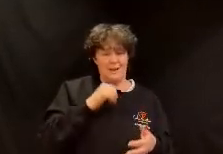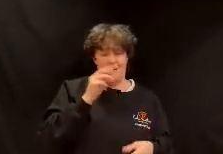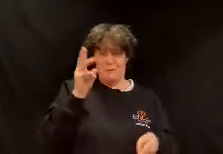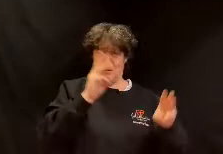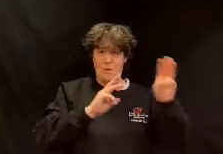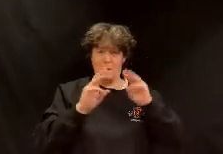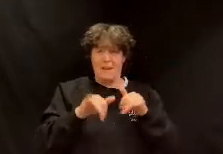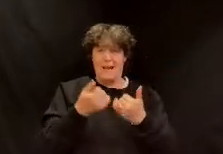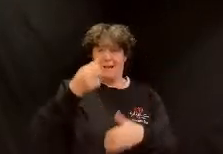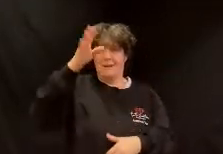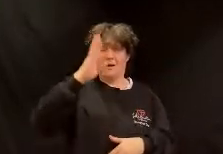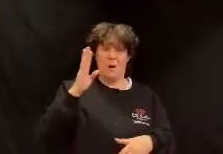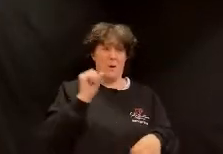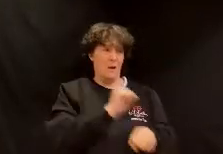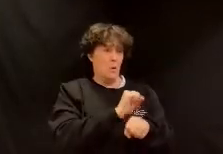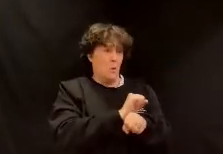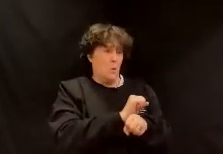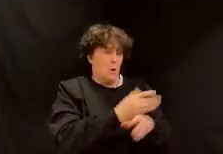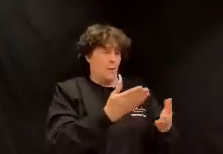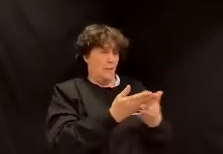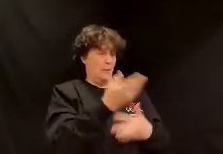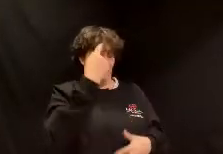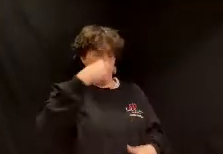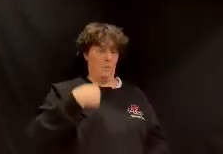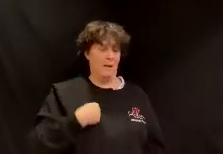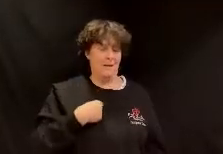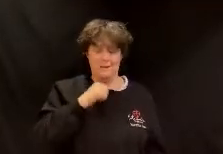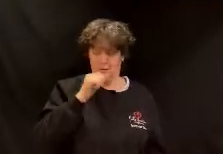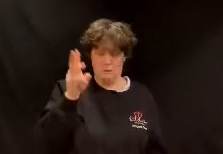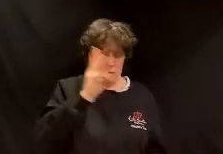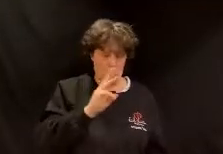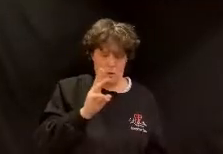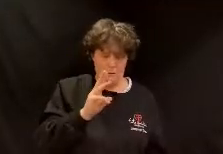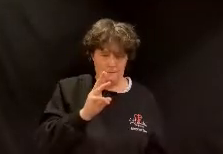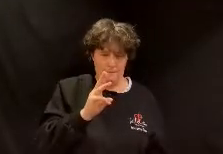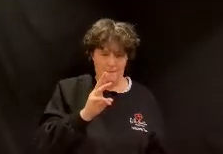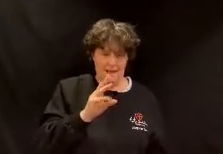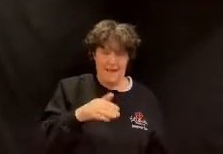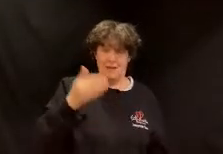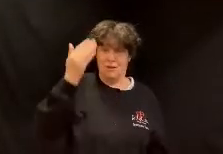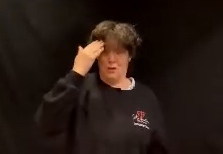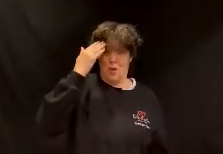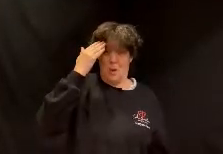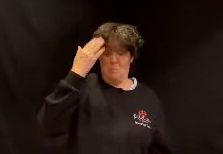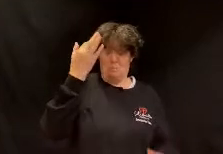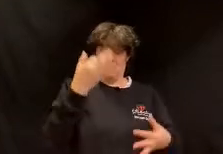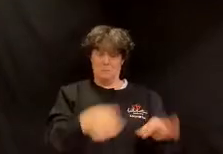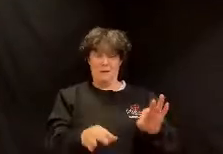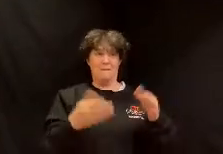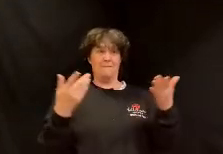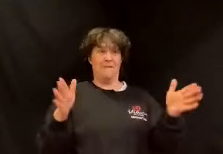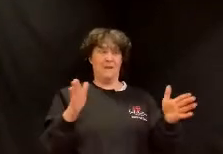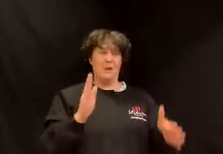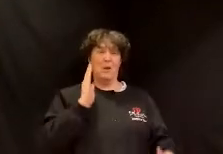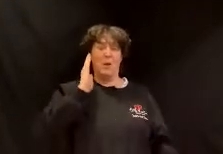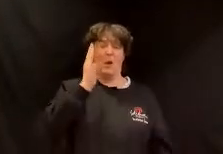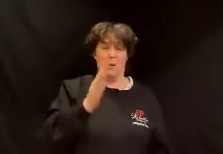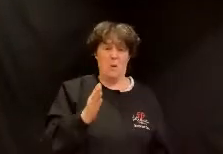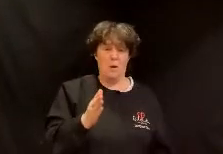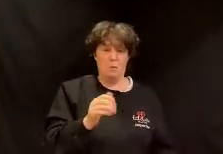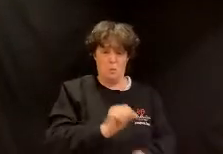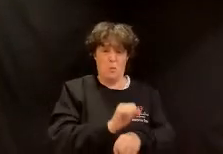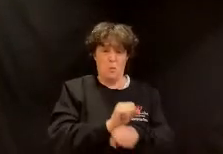how God's going to work it out for me. That's good. I just know he's going to what? Amen. Go work it